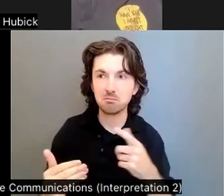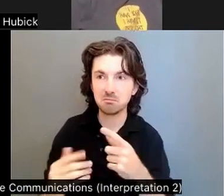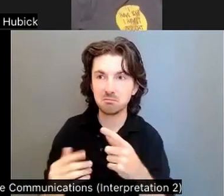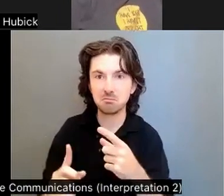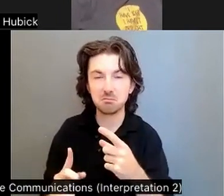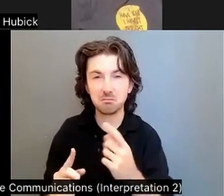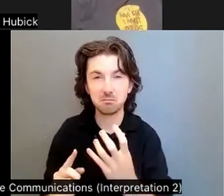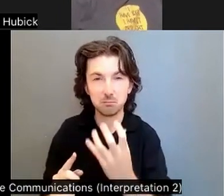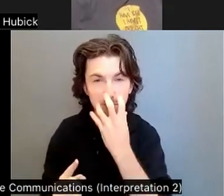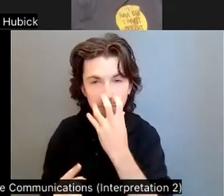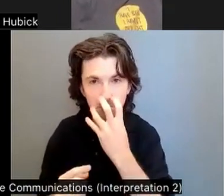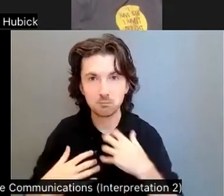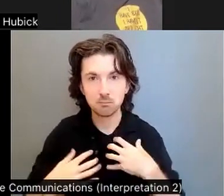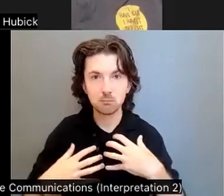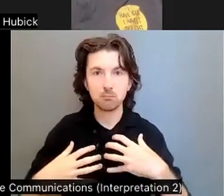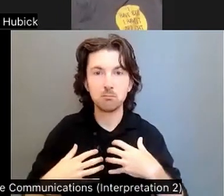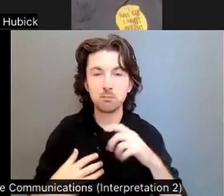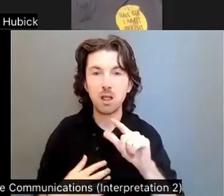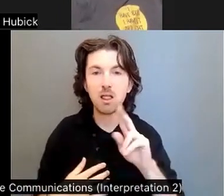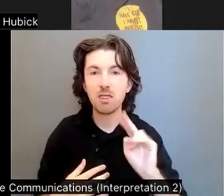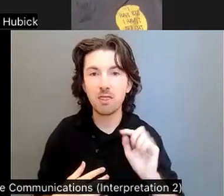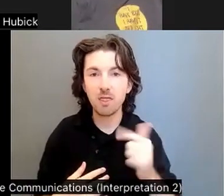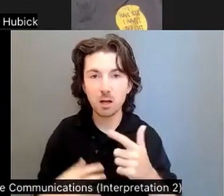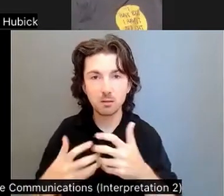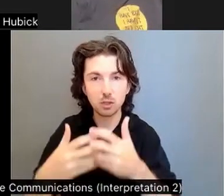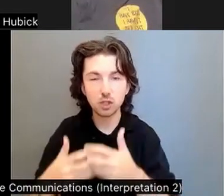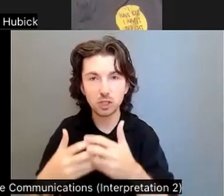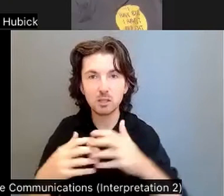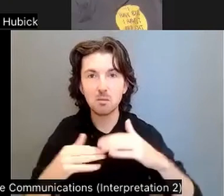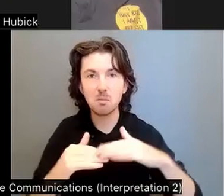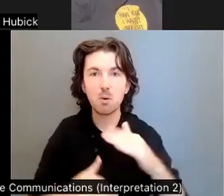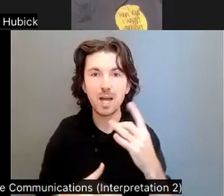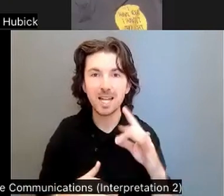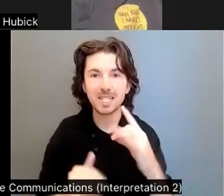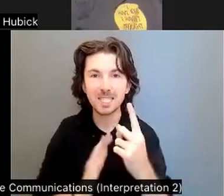hours a day and have a tiny window of being able to speak. And so